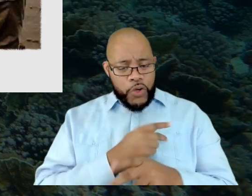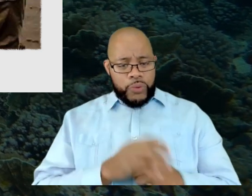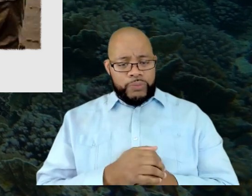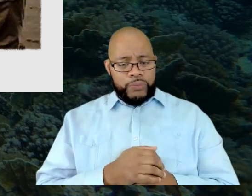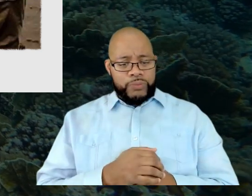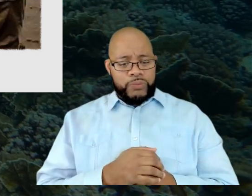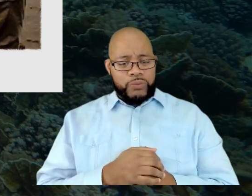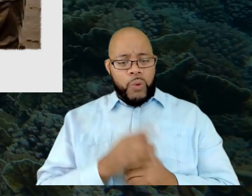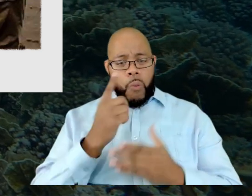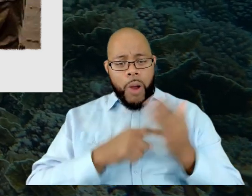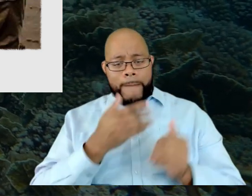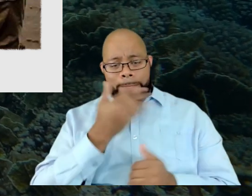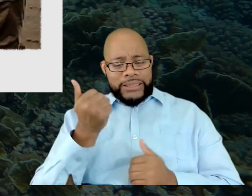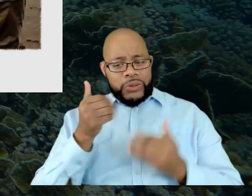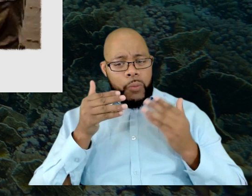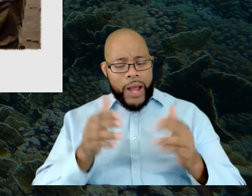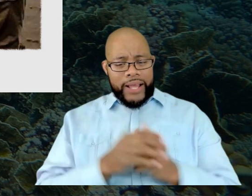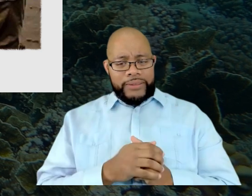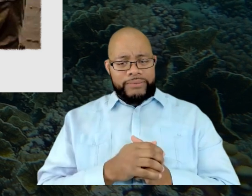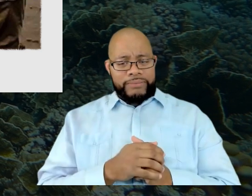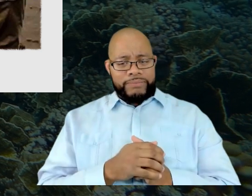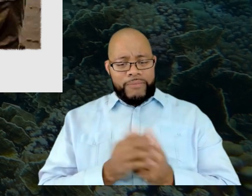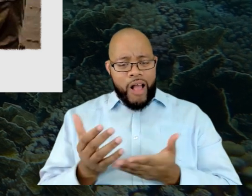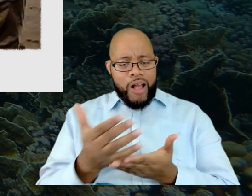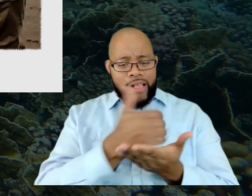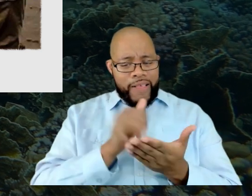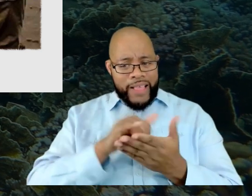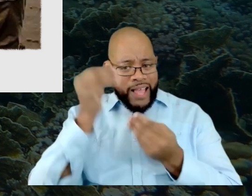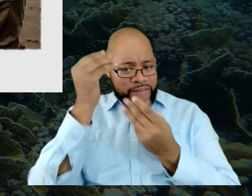what was the best way to collect this data.